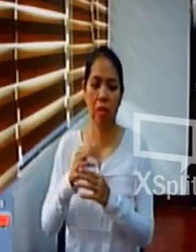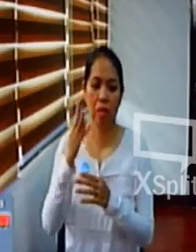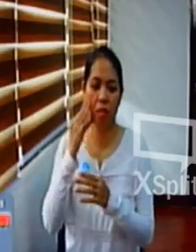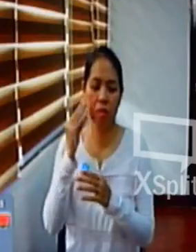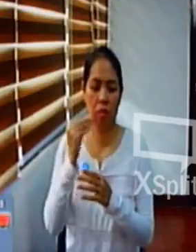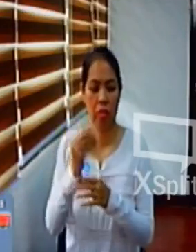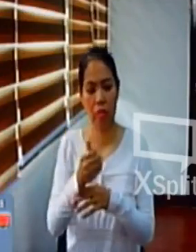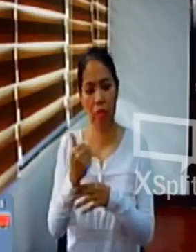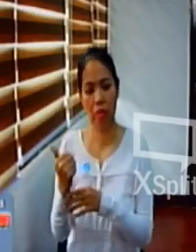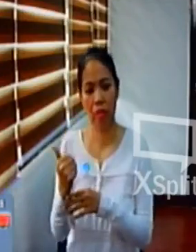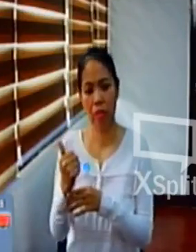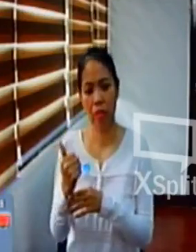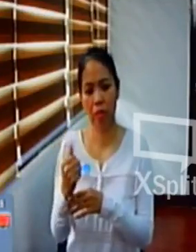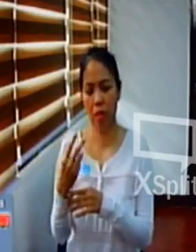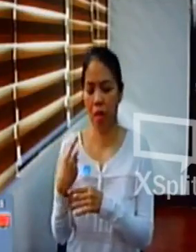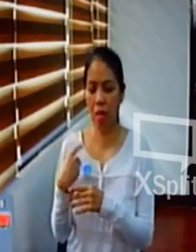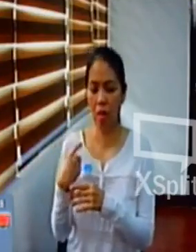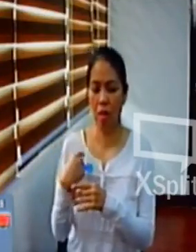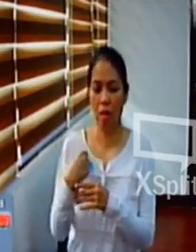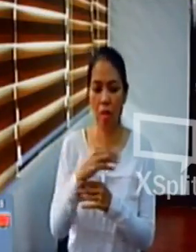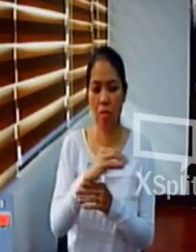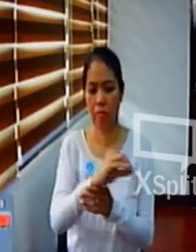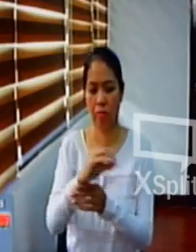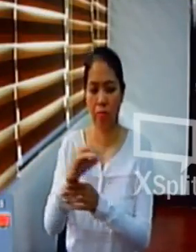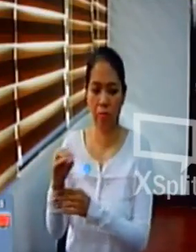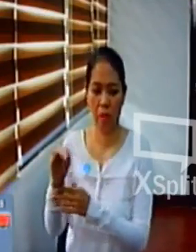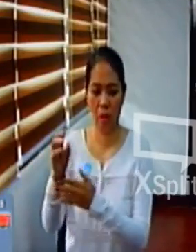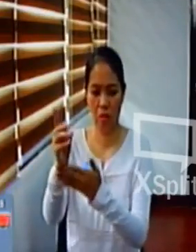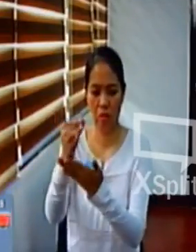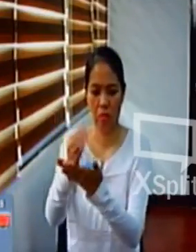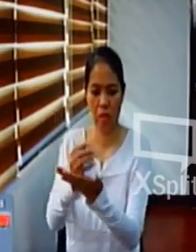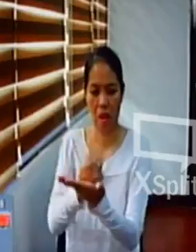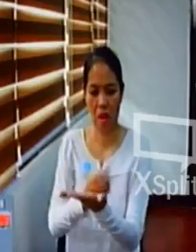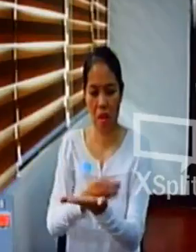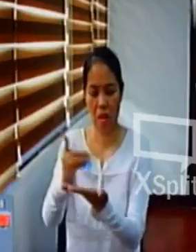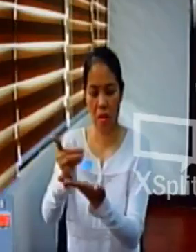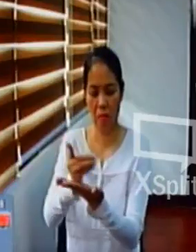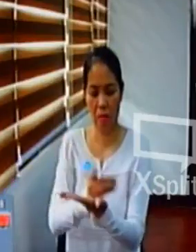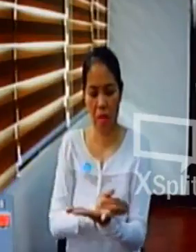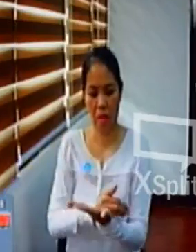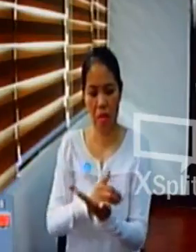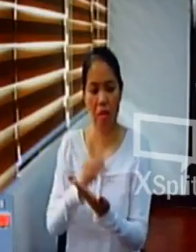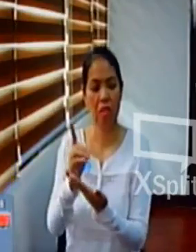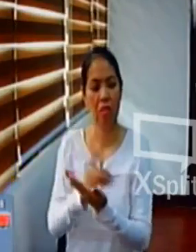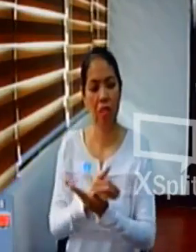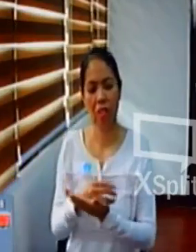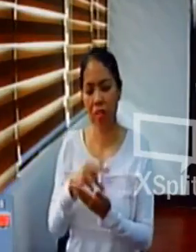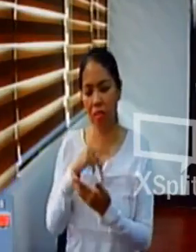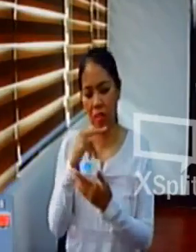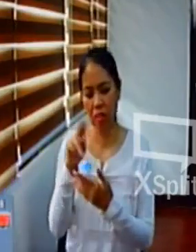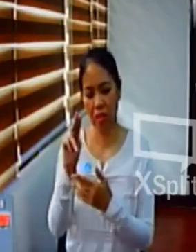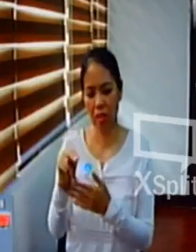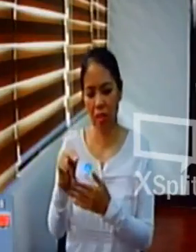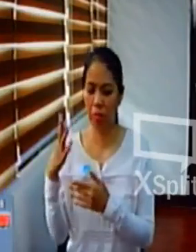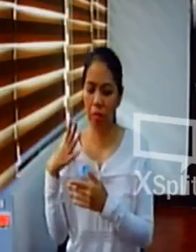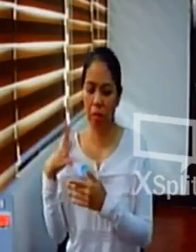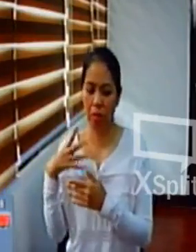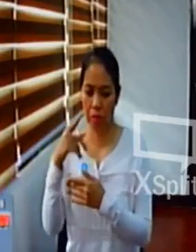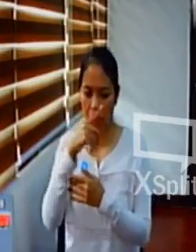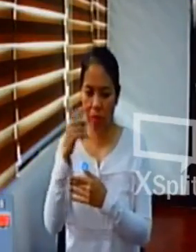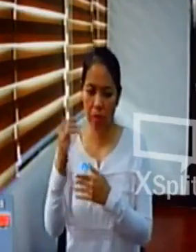have their own string of data, we don't need to reinvent and wait. Because whether we like it or